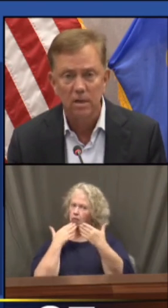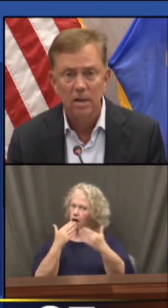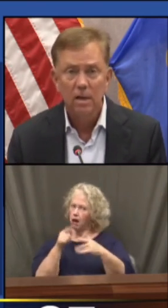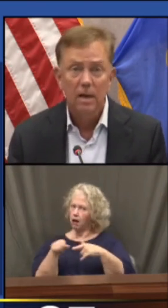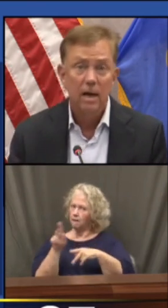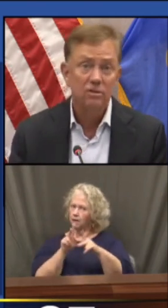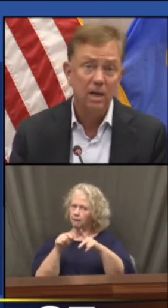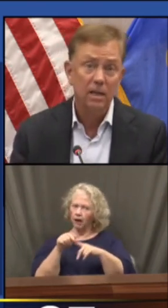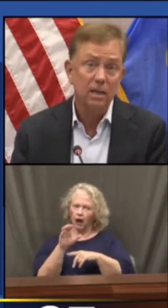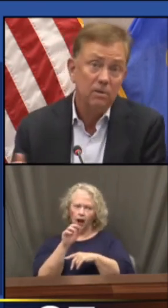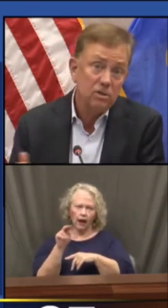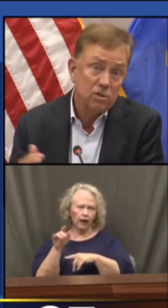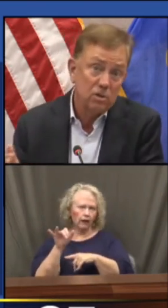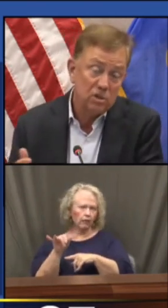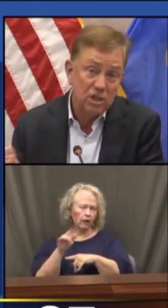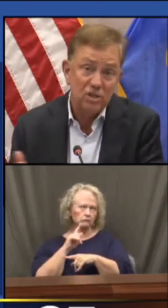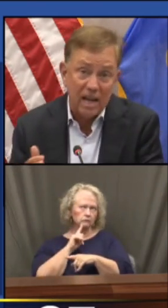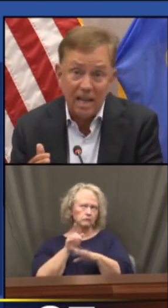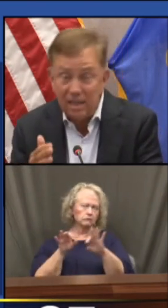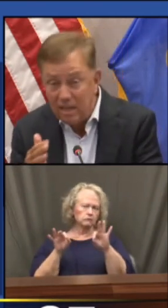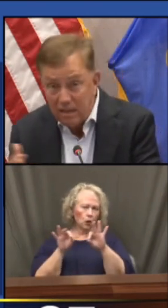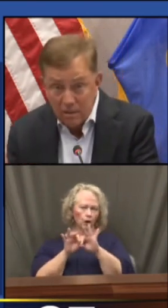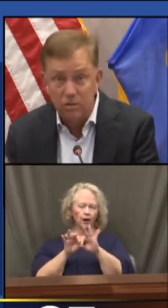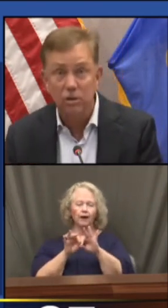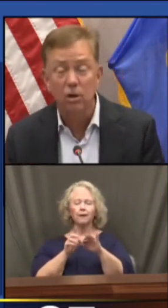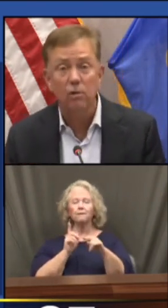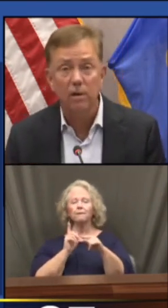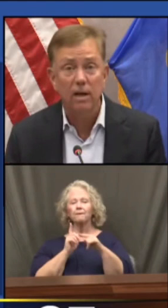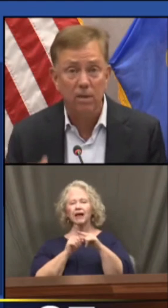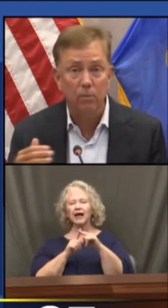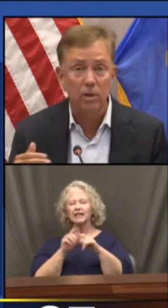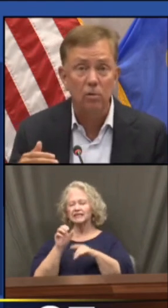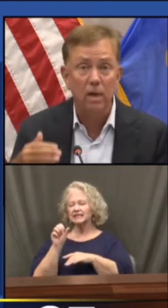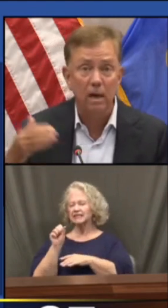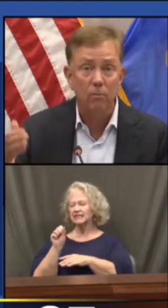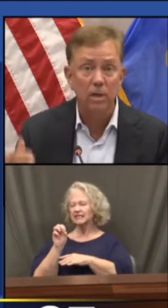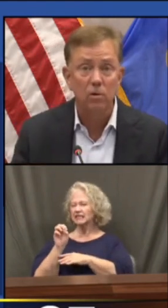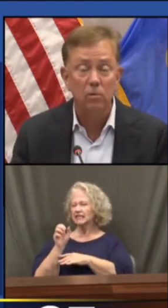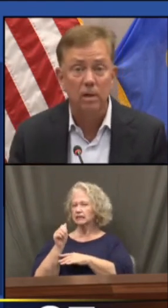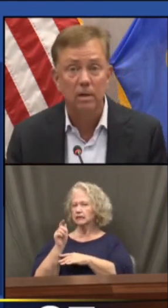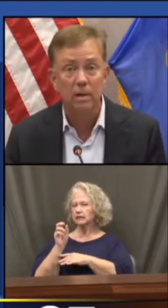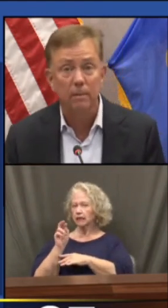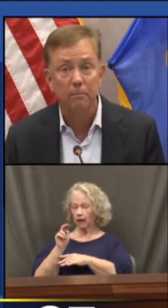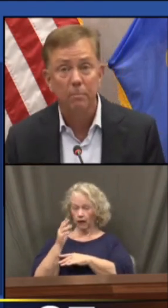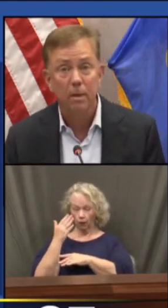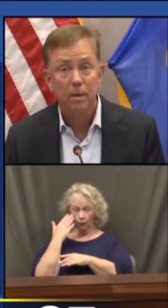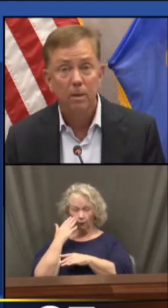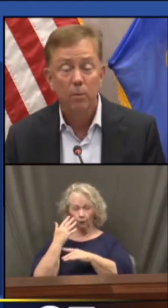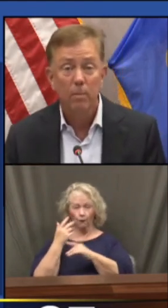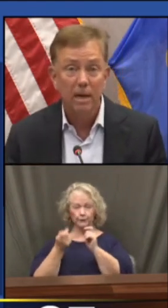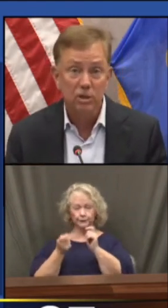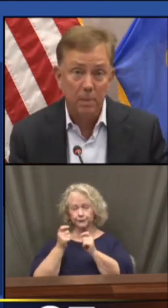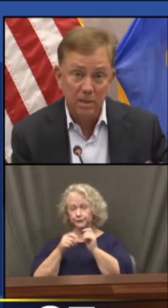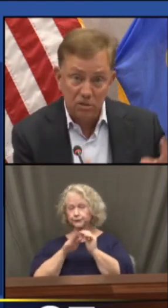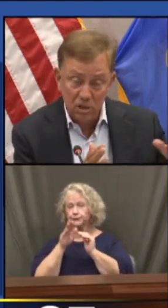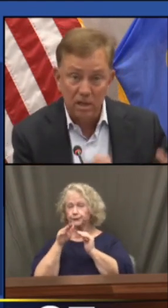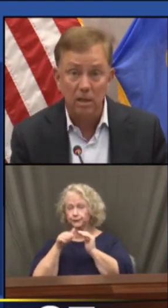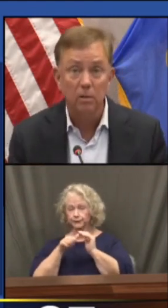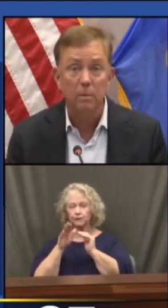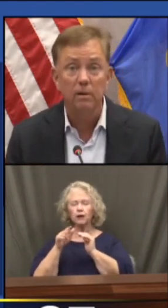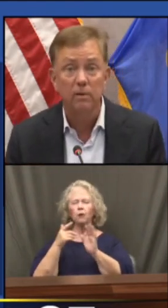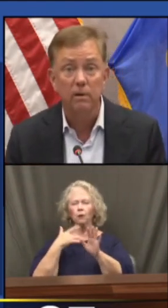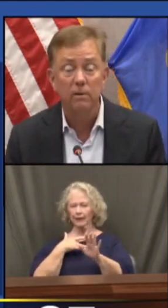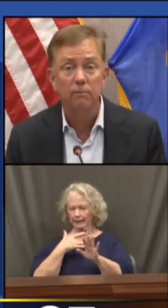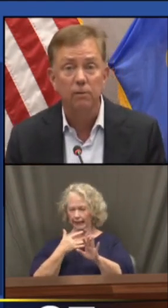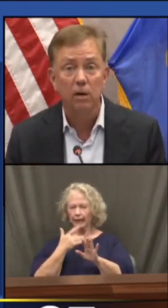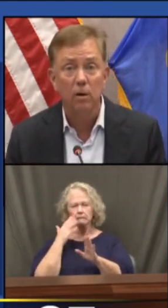difference. And secondly, there is a certain seasonality to COVID. I think we knew that. We knew that we might expect to see a